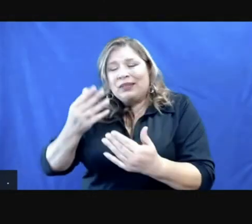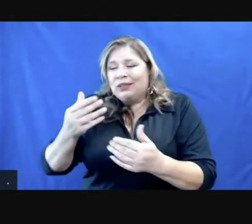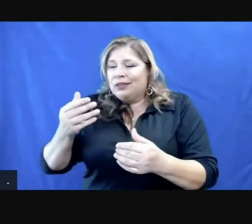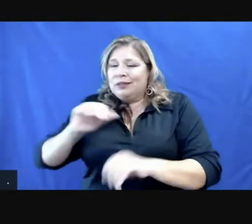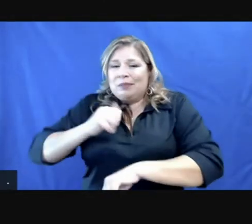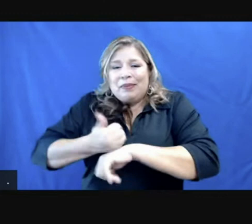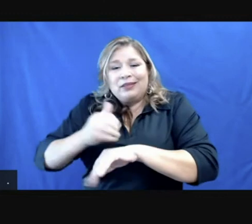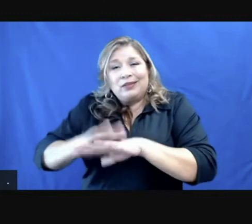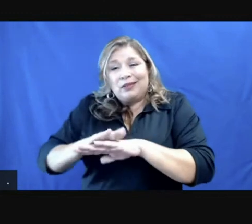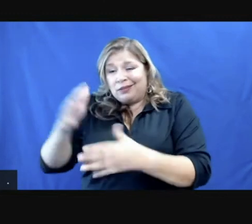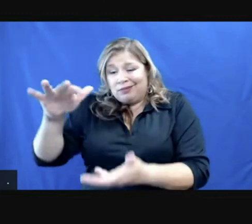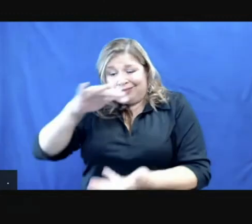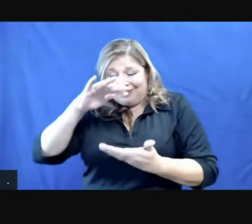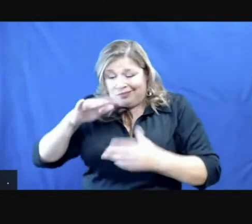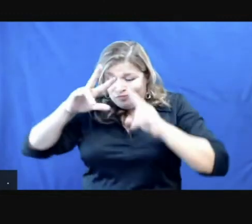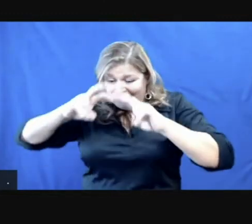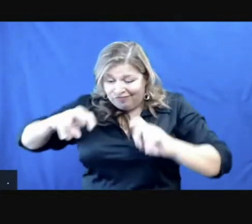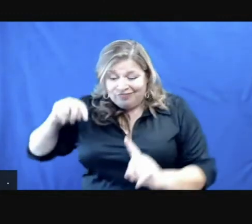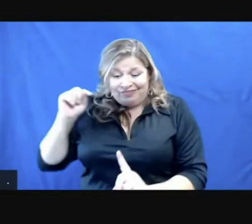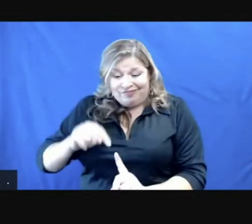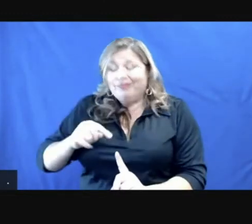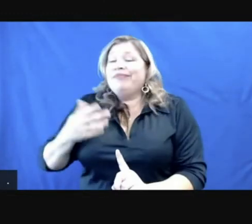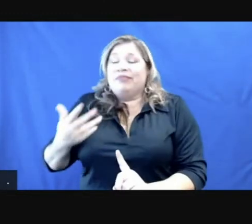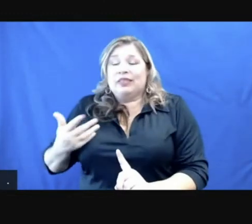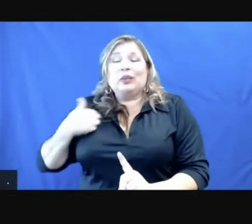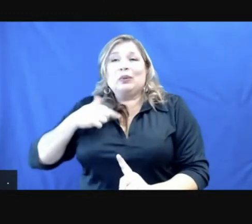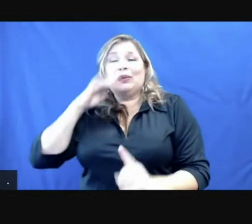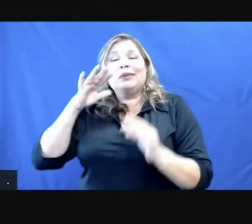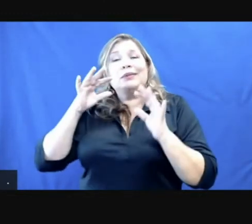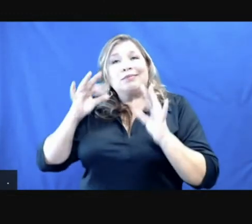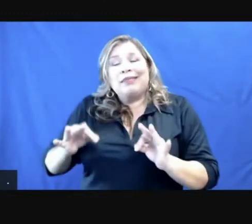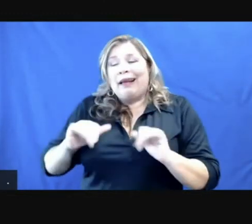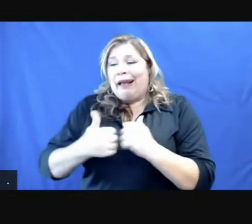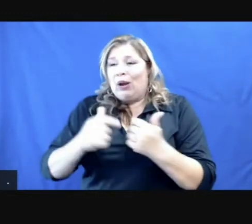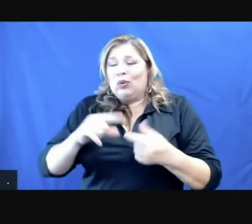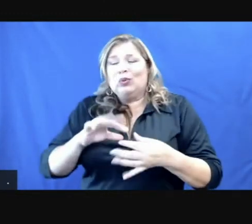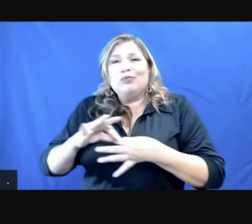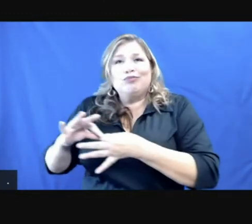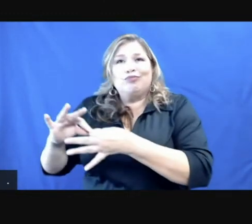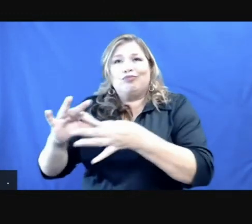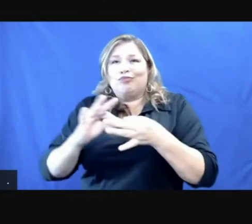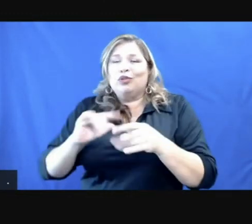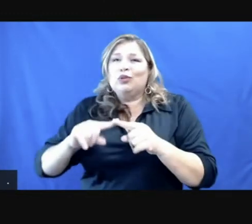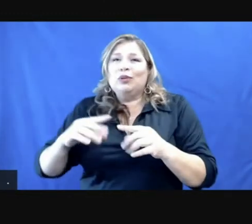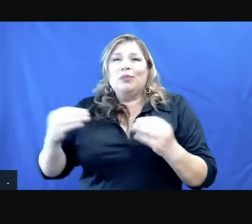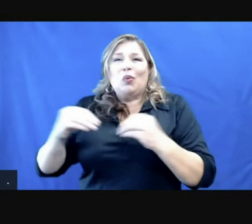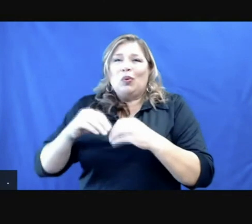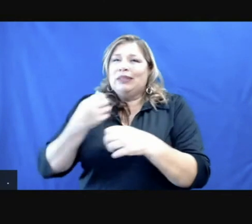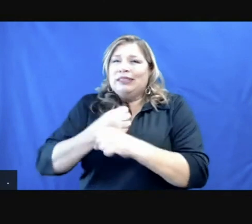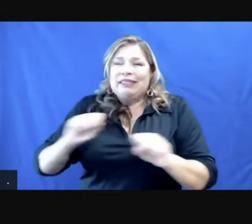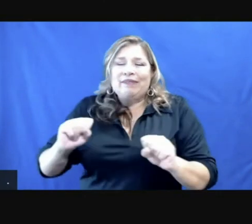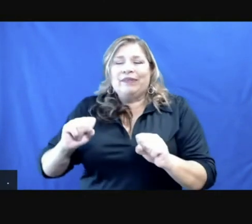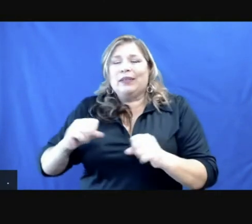to come together, and together we can get to a safer and better place